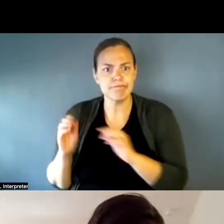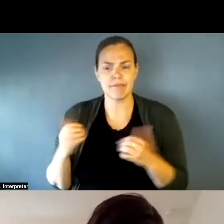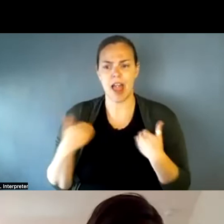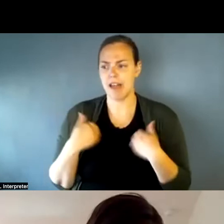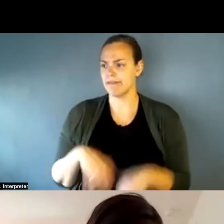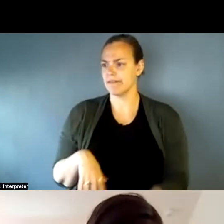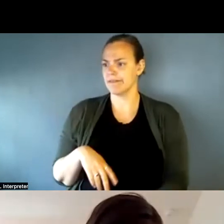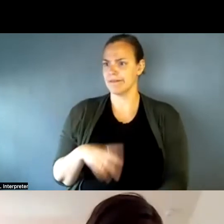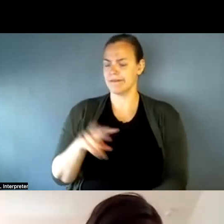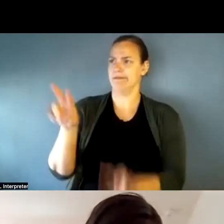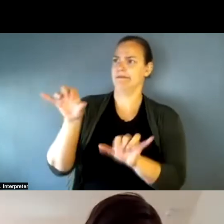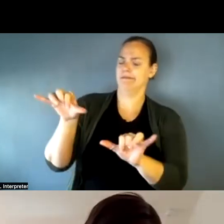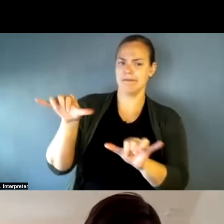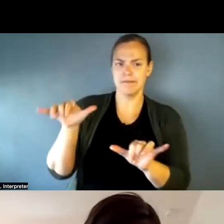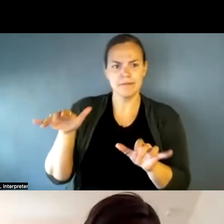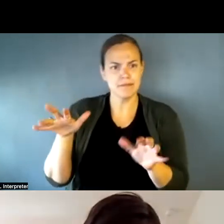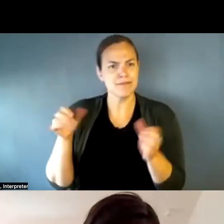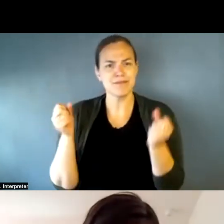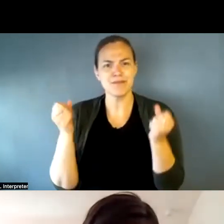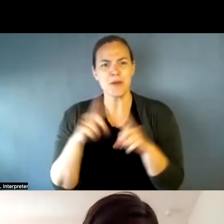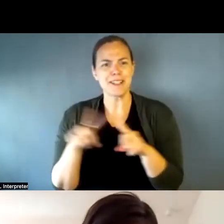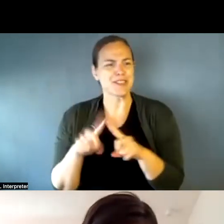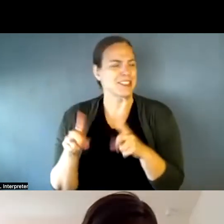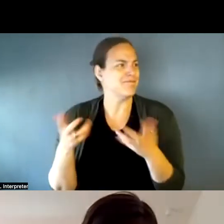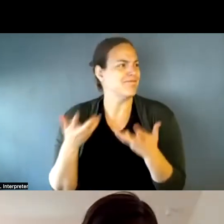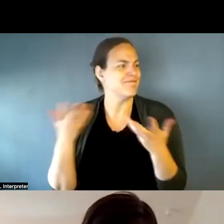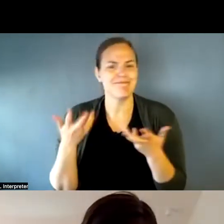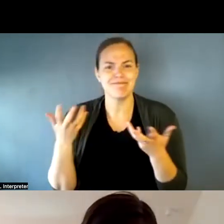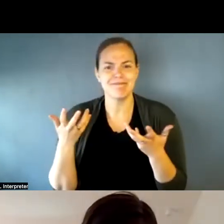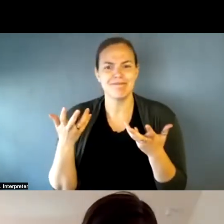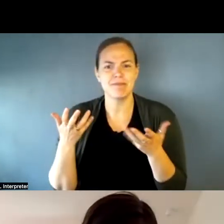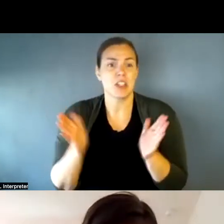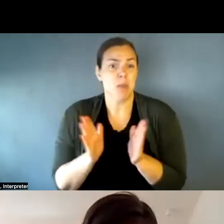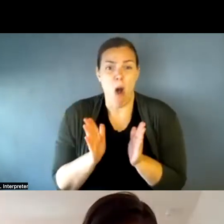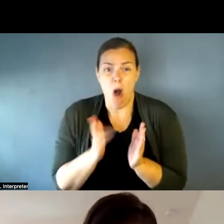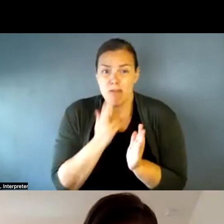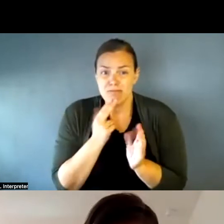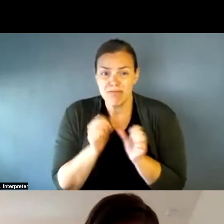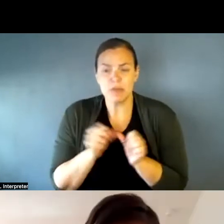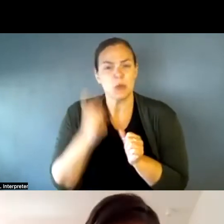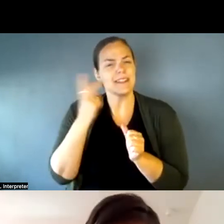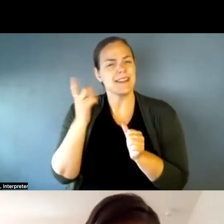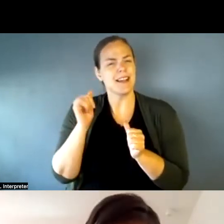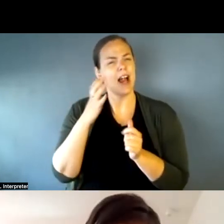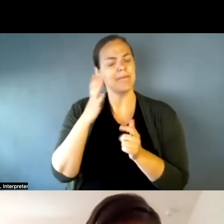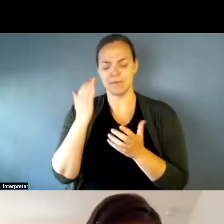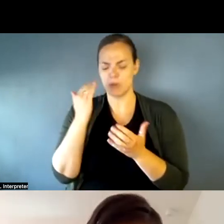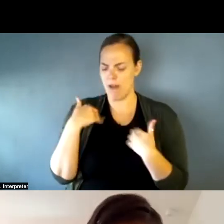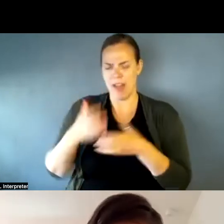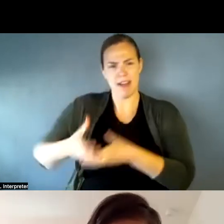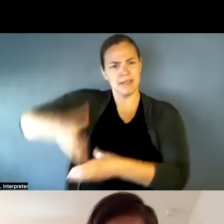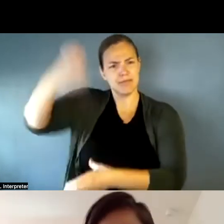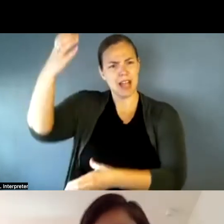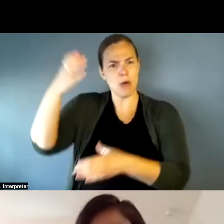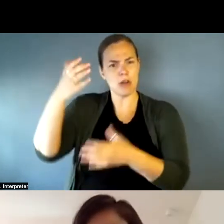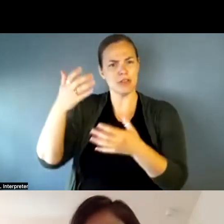vegetable gardens you can grow. There's so many different, just really small spaces. You see those tower structures